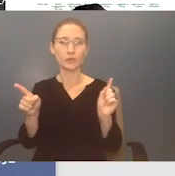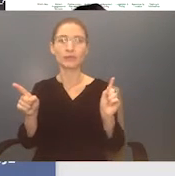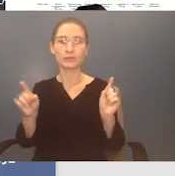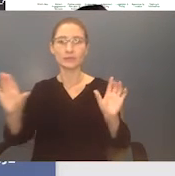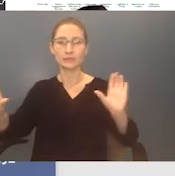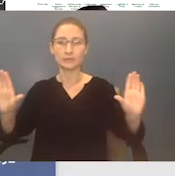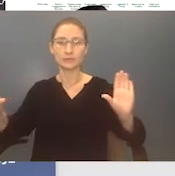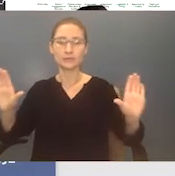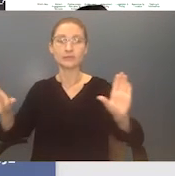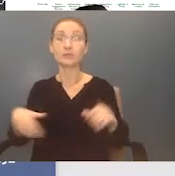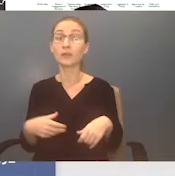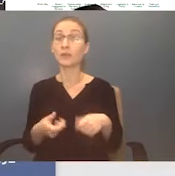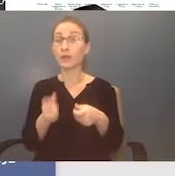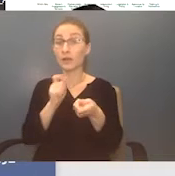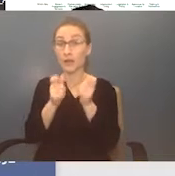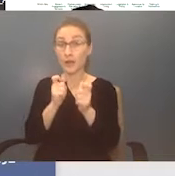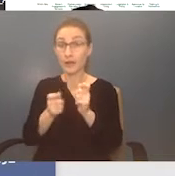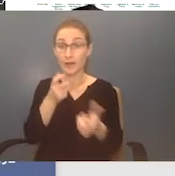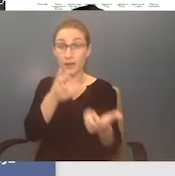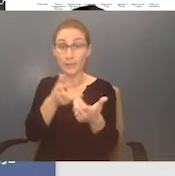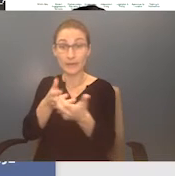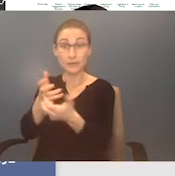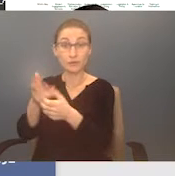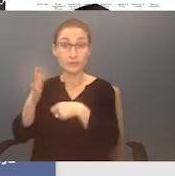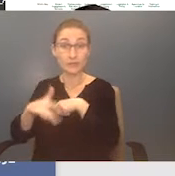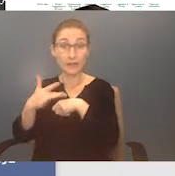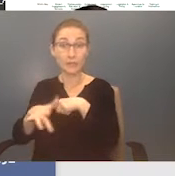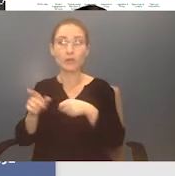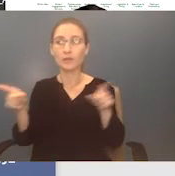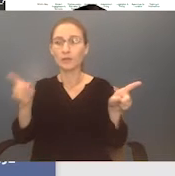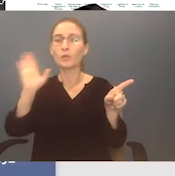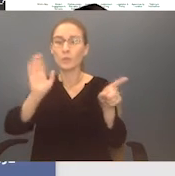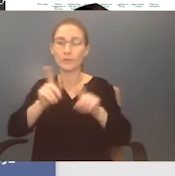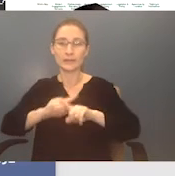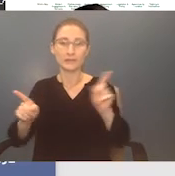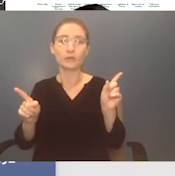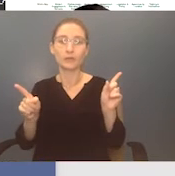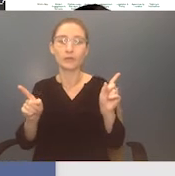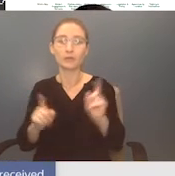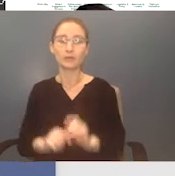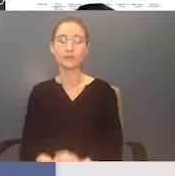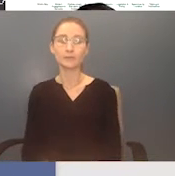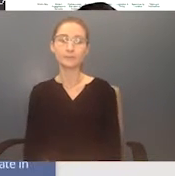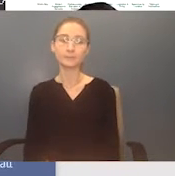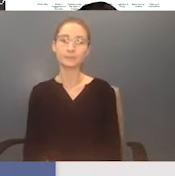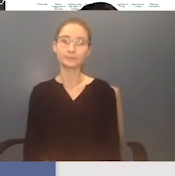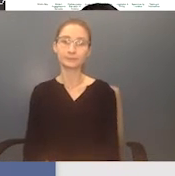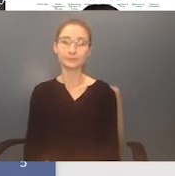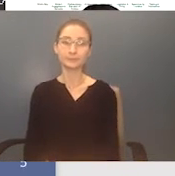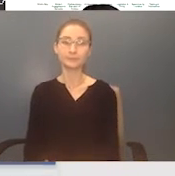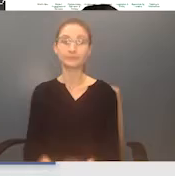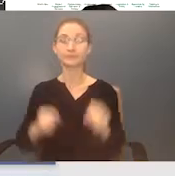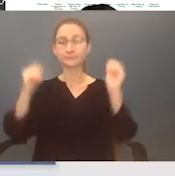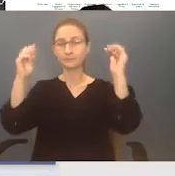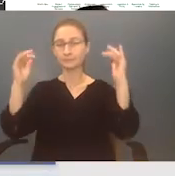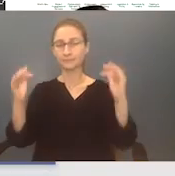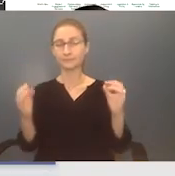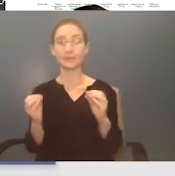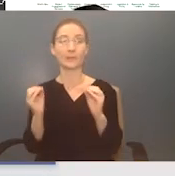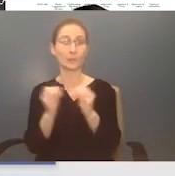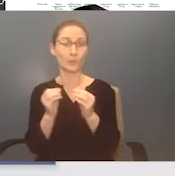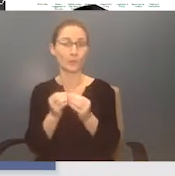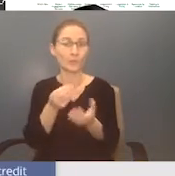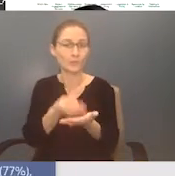things, and the accommodations that may be available are varied as well. And then there's all kinds